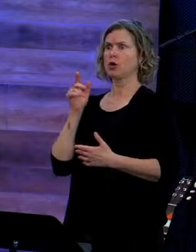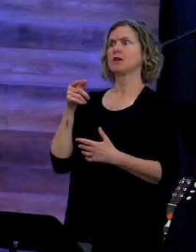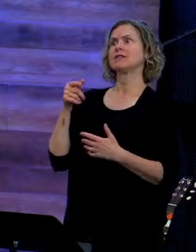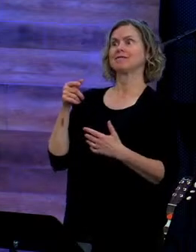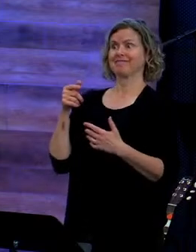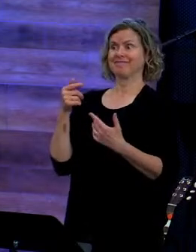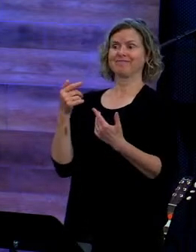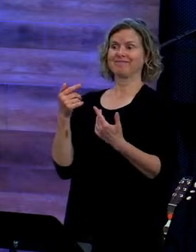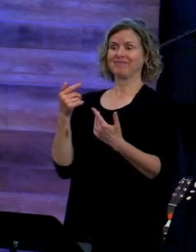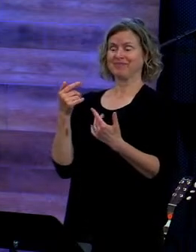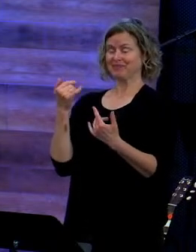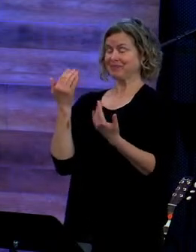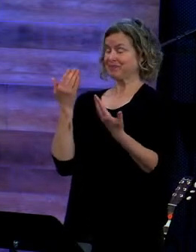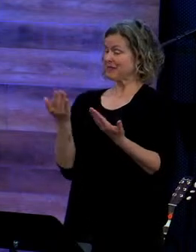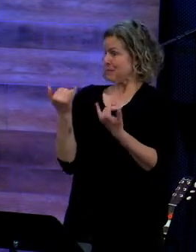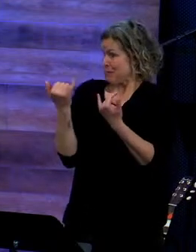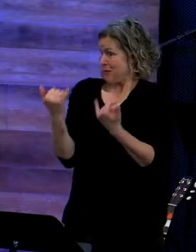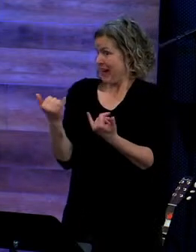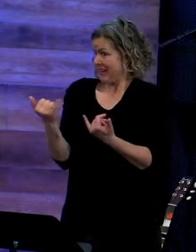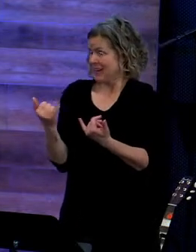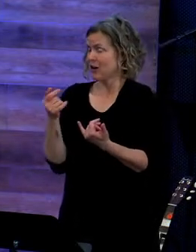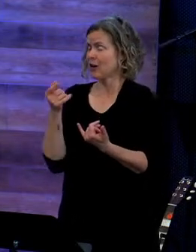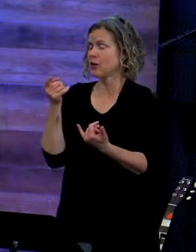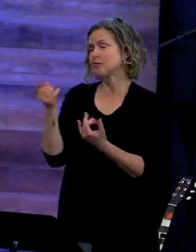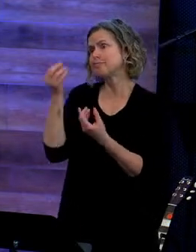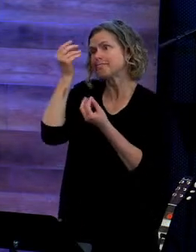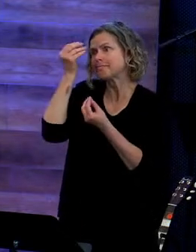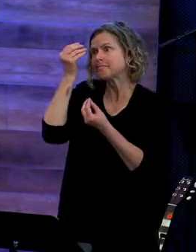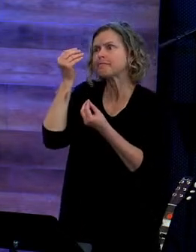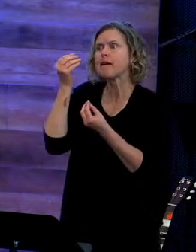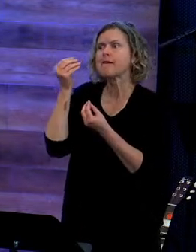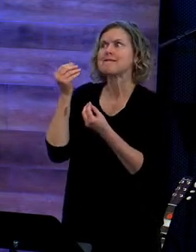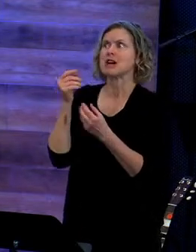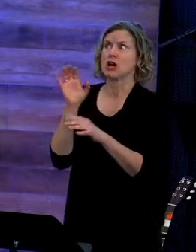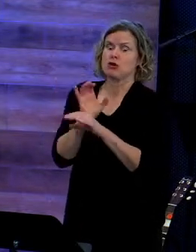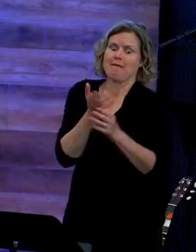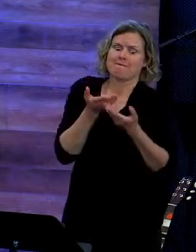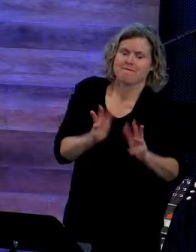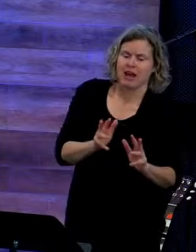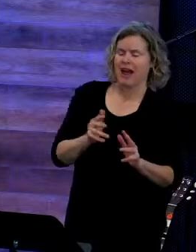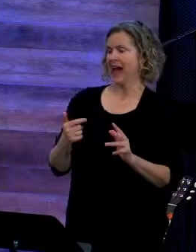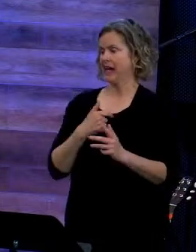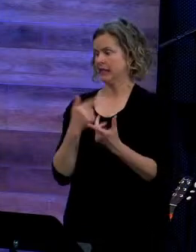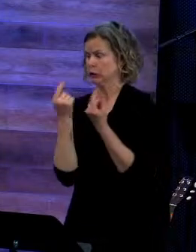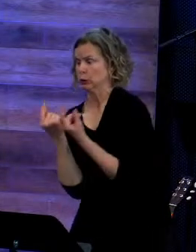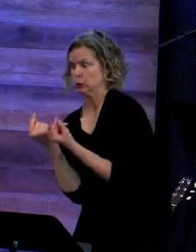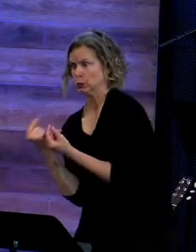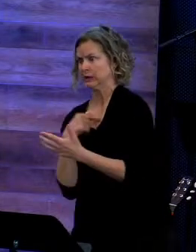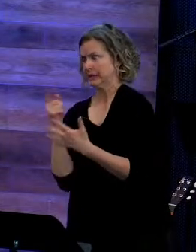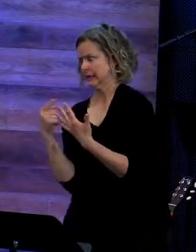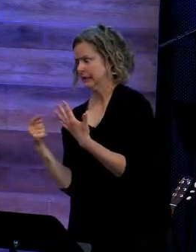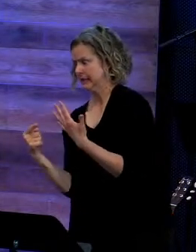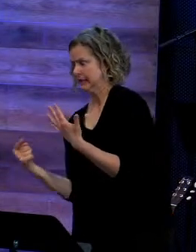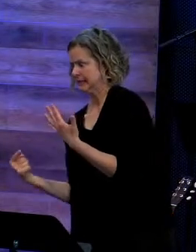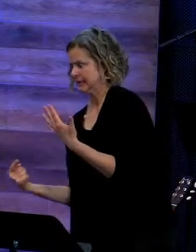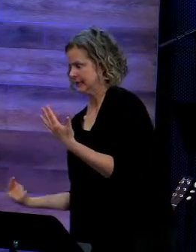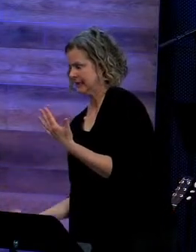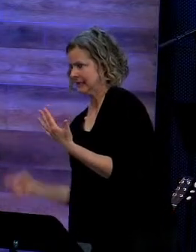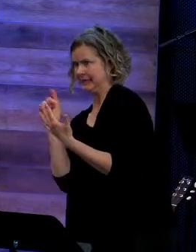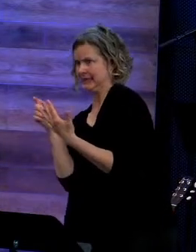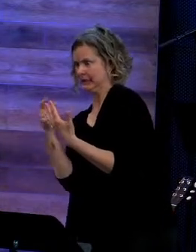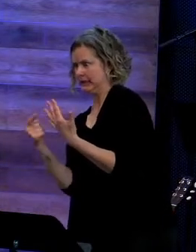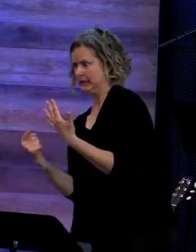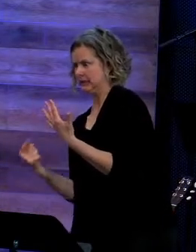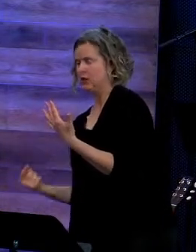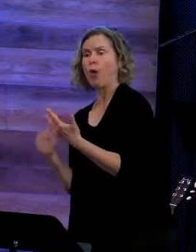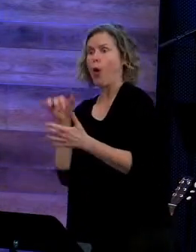later when you're done with church, and you're worrying about how they're all going to get done, or the things you need to do this week. And what I